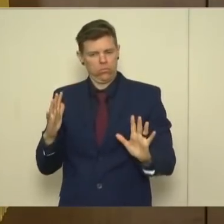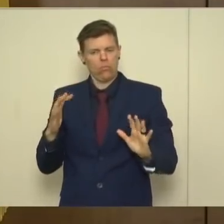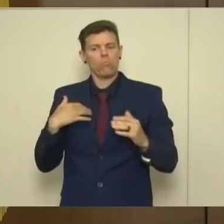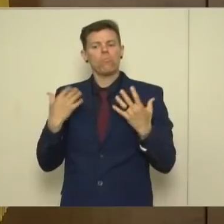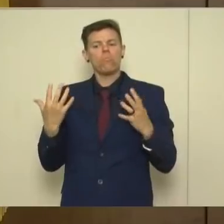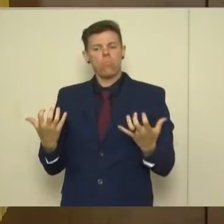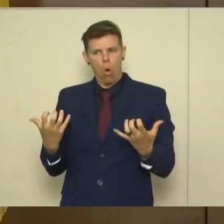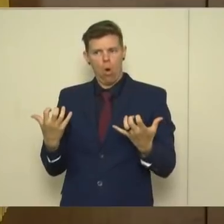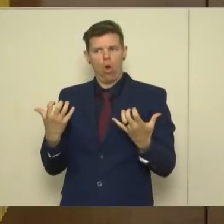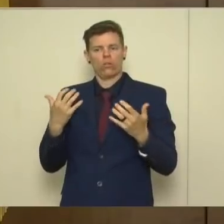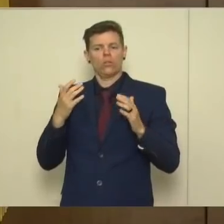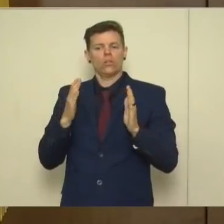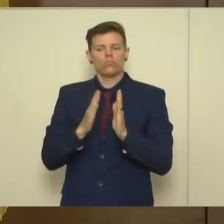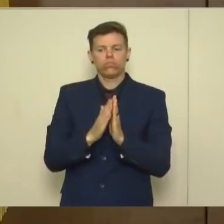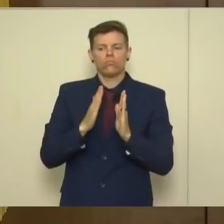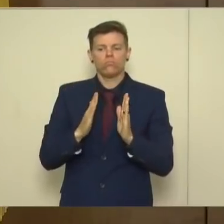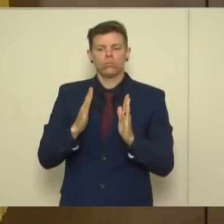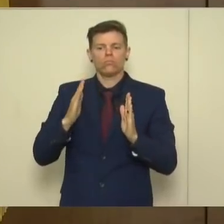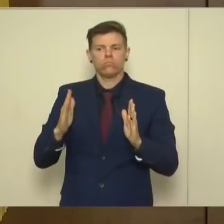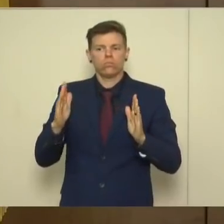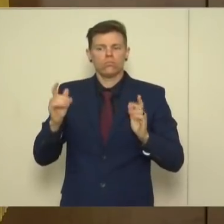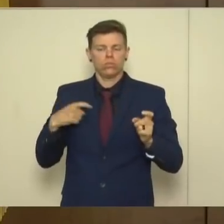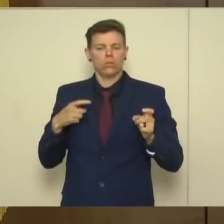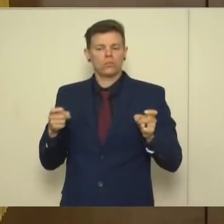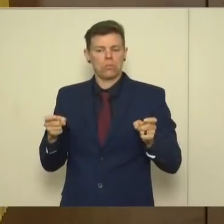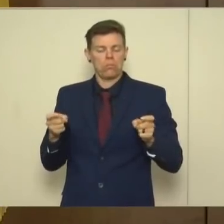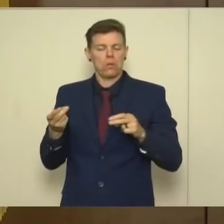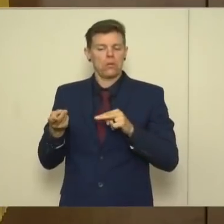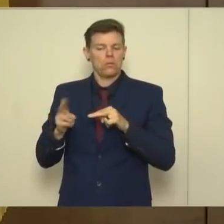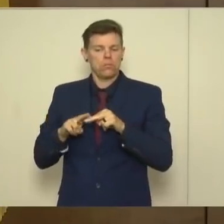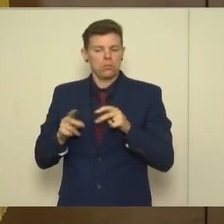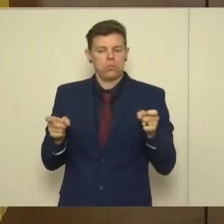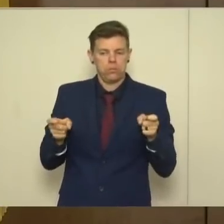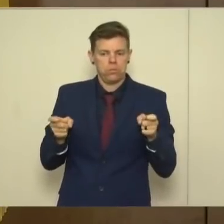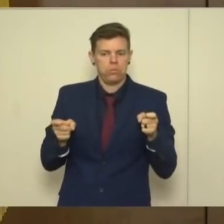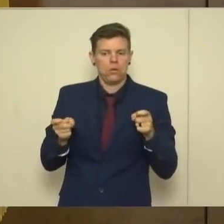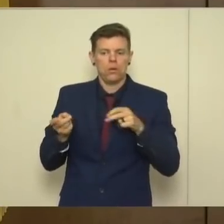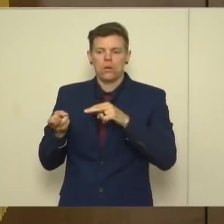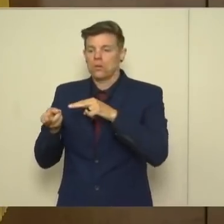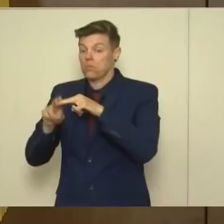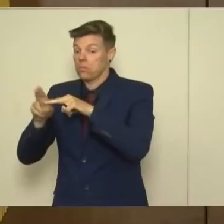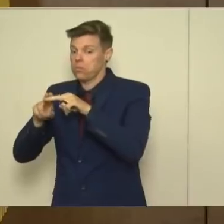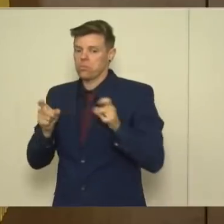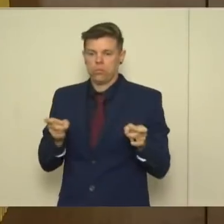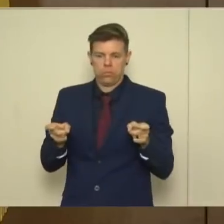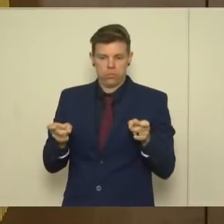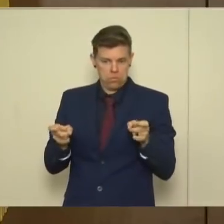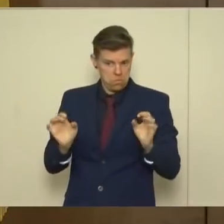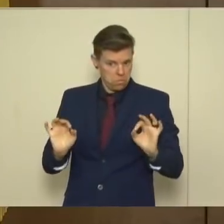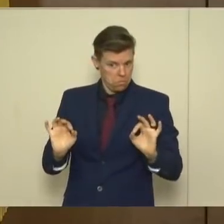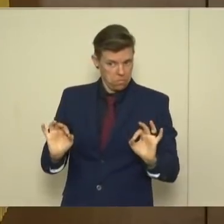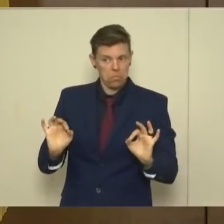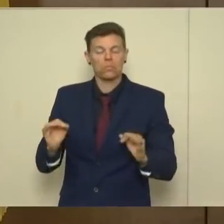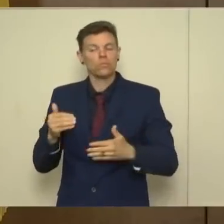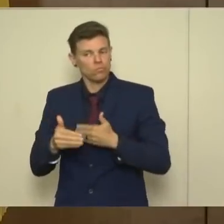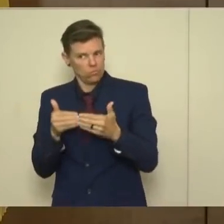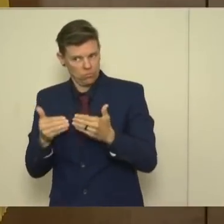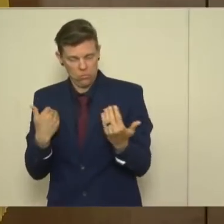holding. And I'm feeling really good about that. One caveat, we don't know what the winter is going to